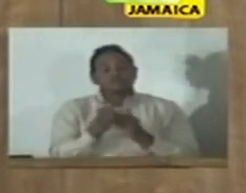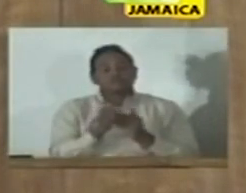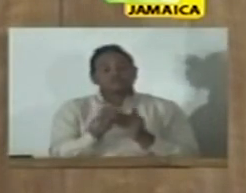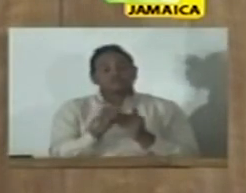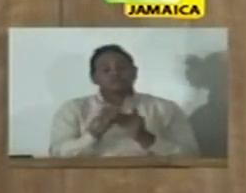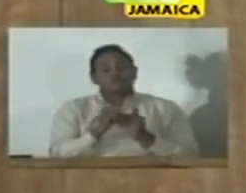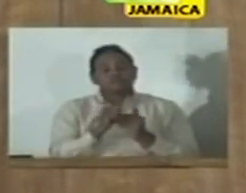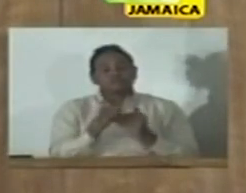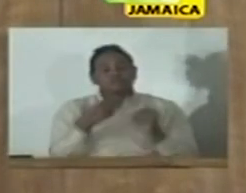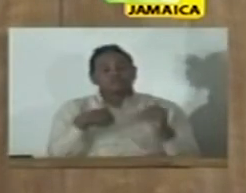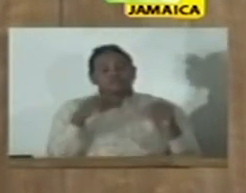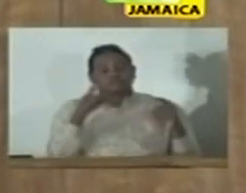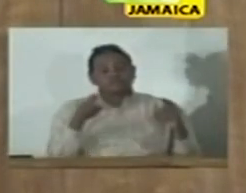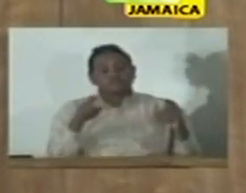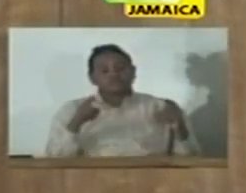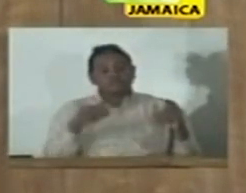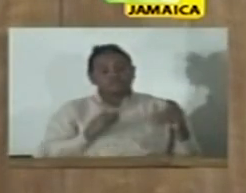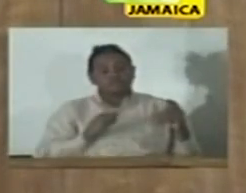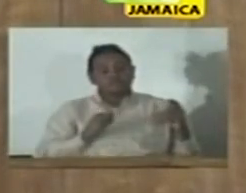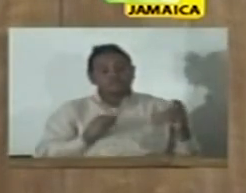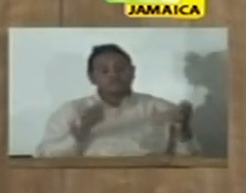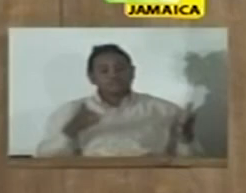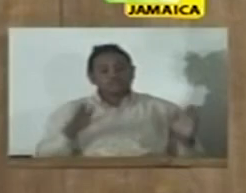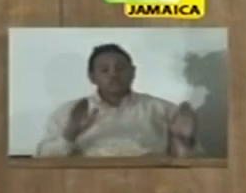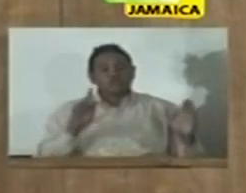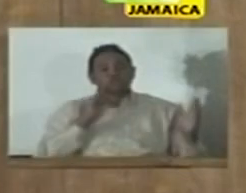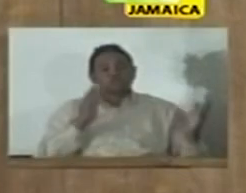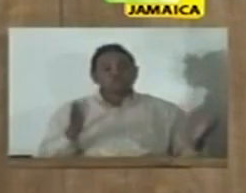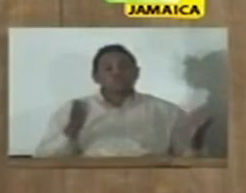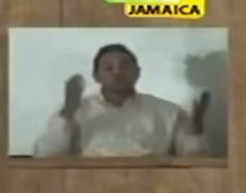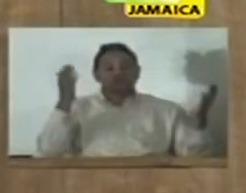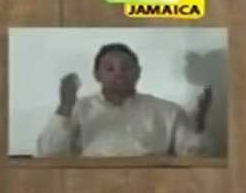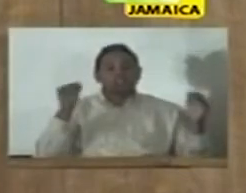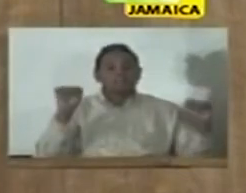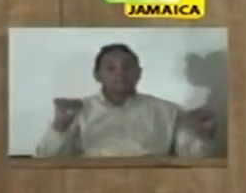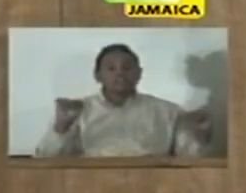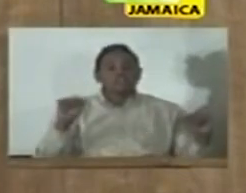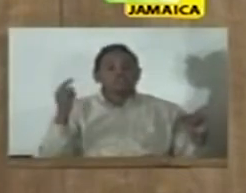with all sincerity, am I allowed to raise the potential